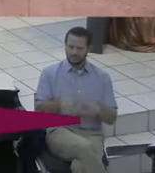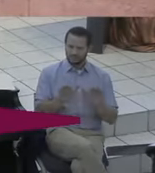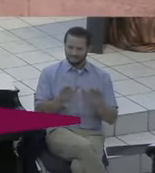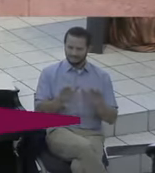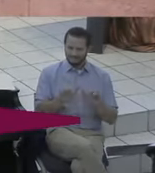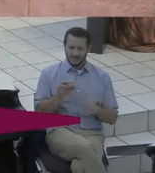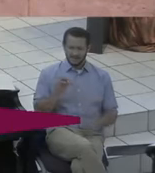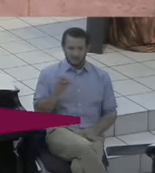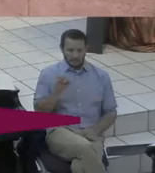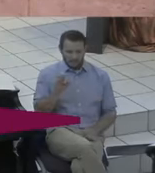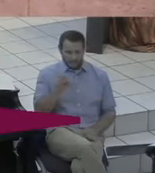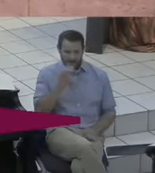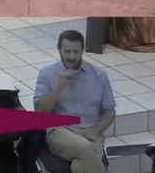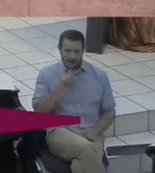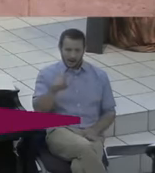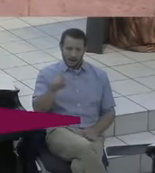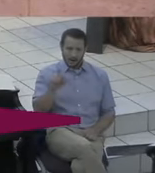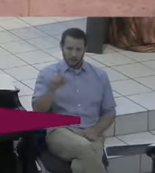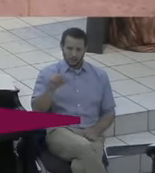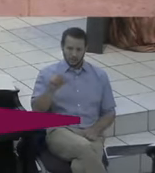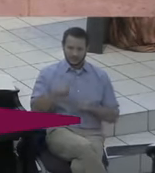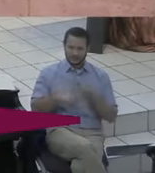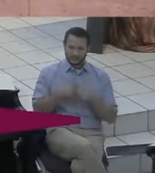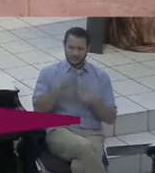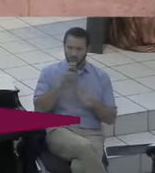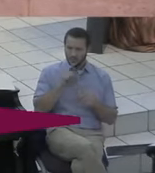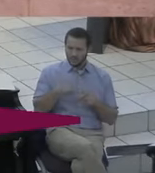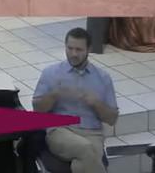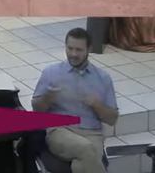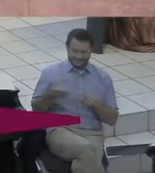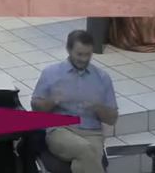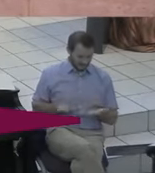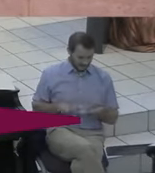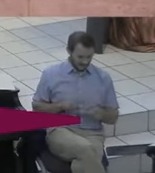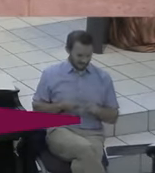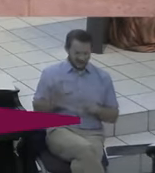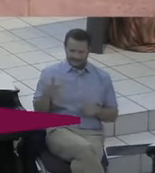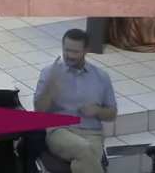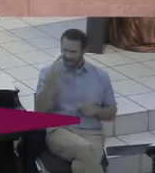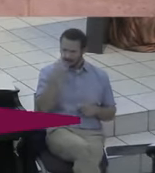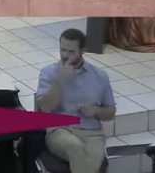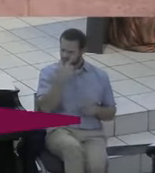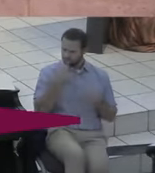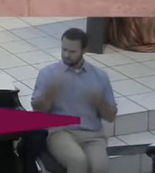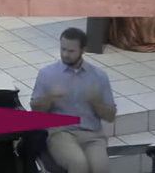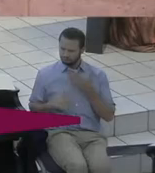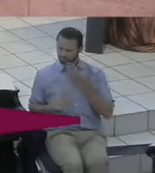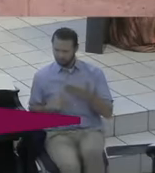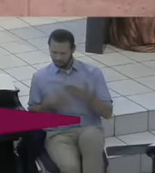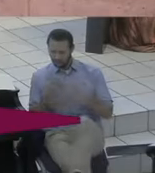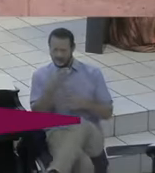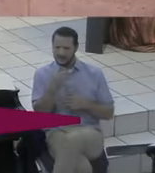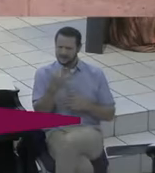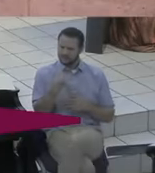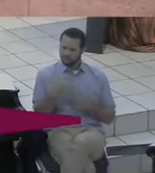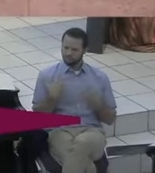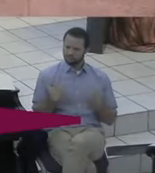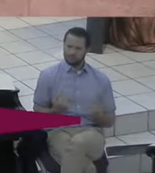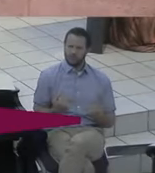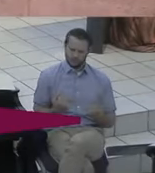Moses was 120 years old when he died, but his eyesight was still good, and he was still very